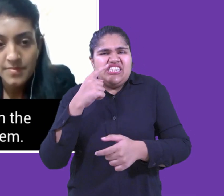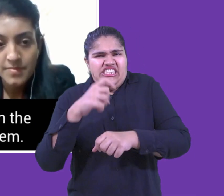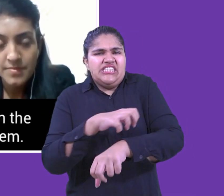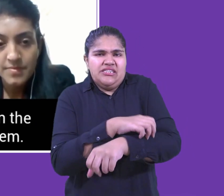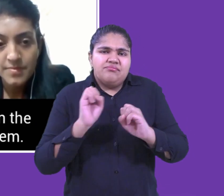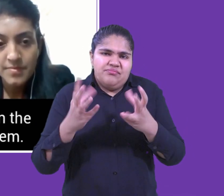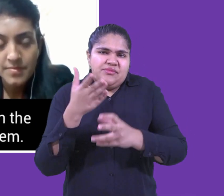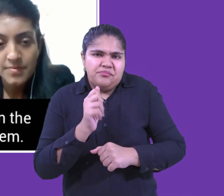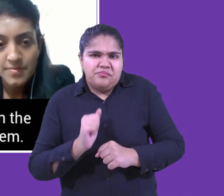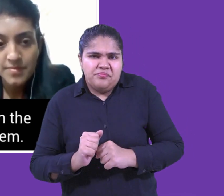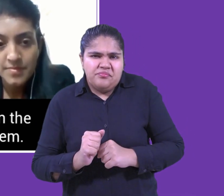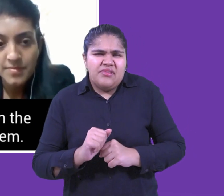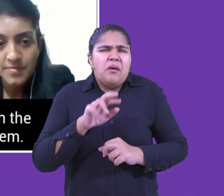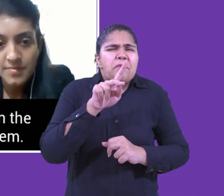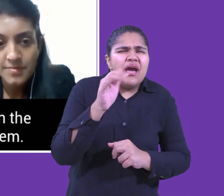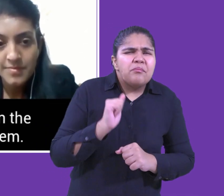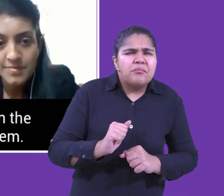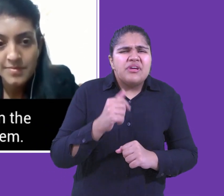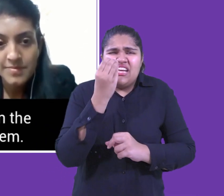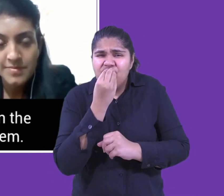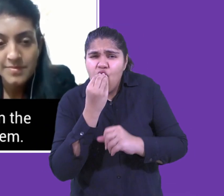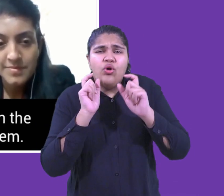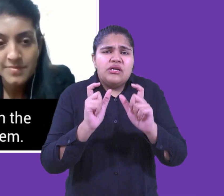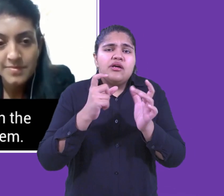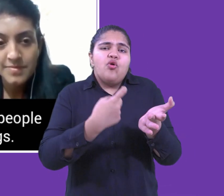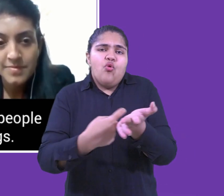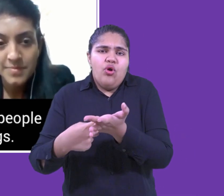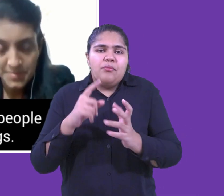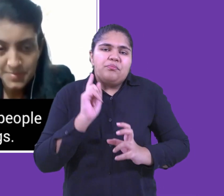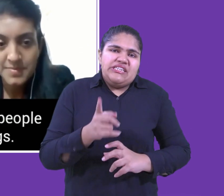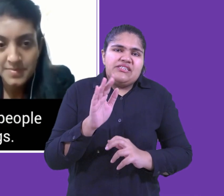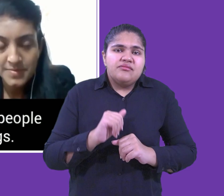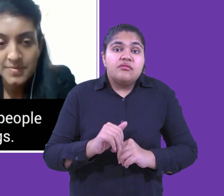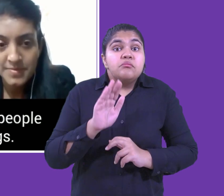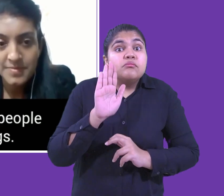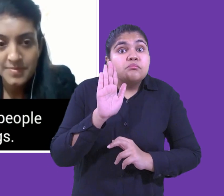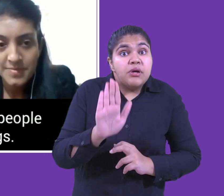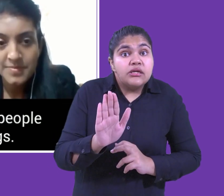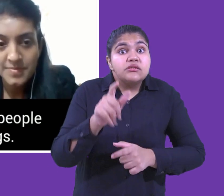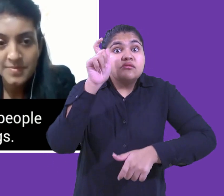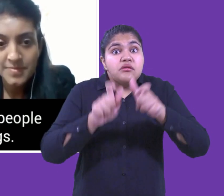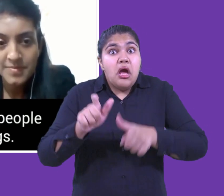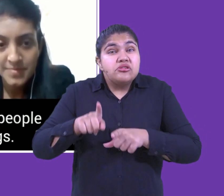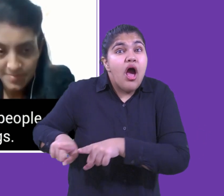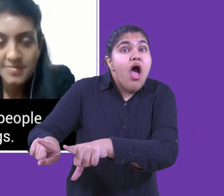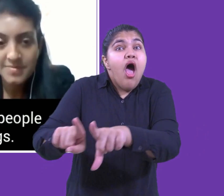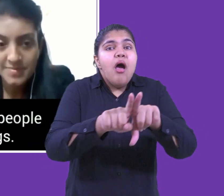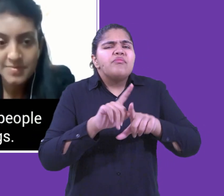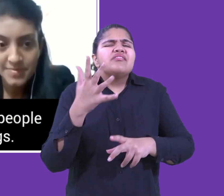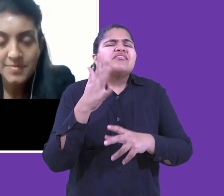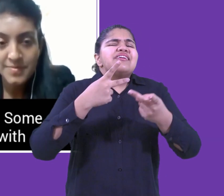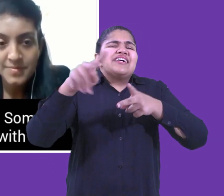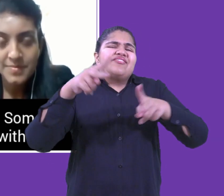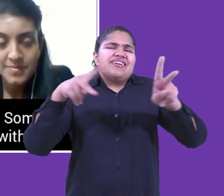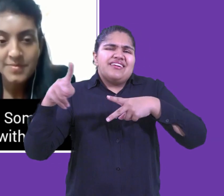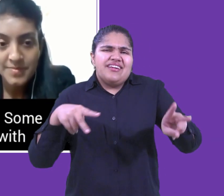but for sure, it's all depend upon the individual biological system. Some people tolerate, some people have allergy to certain things, Hmm. some